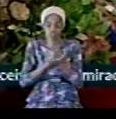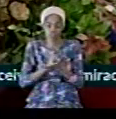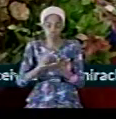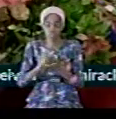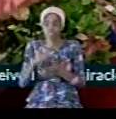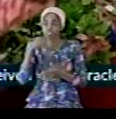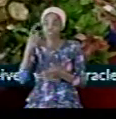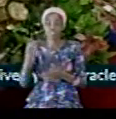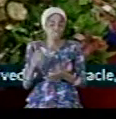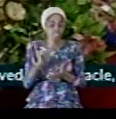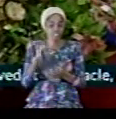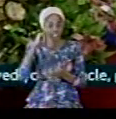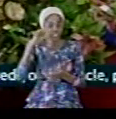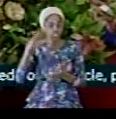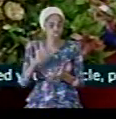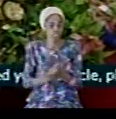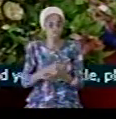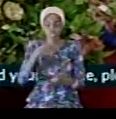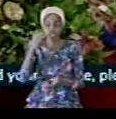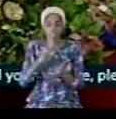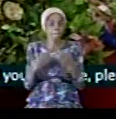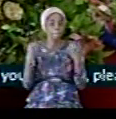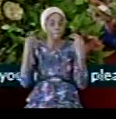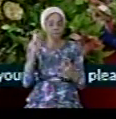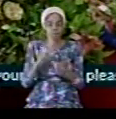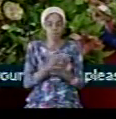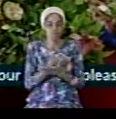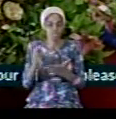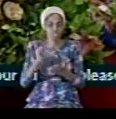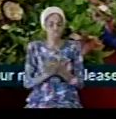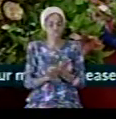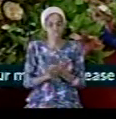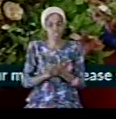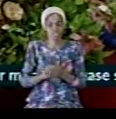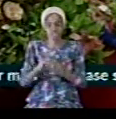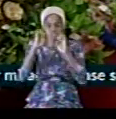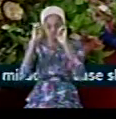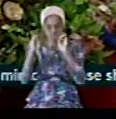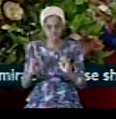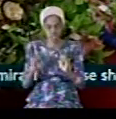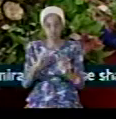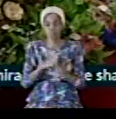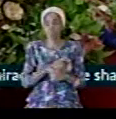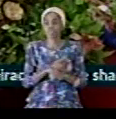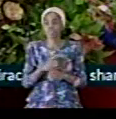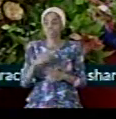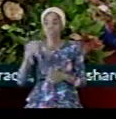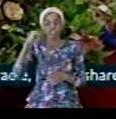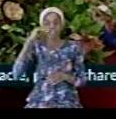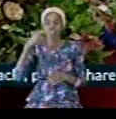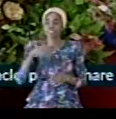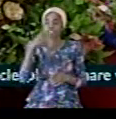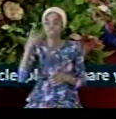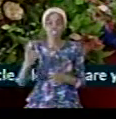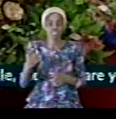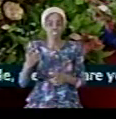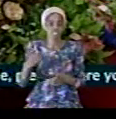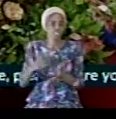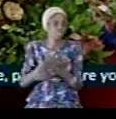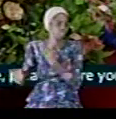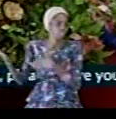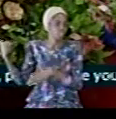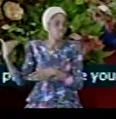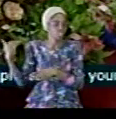that paper. He said, apart from that, he said last the night, he said she read for 5 hours. She